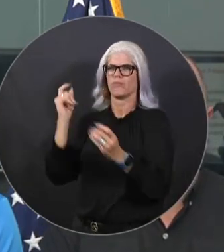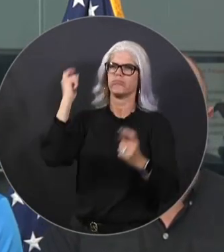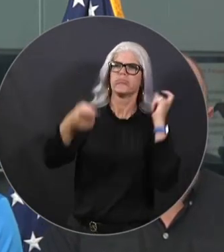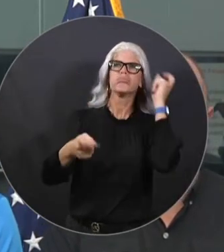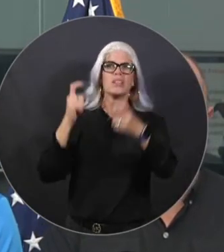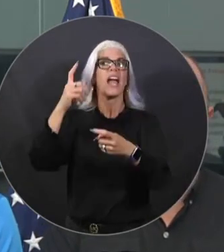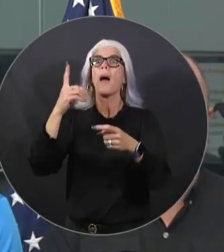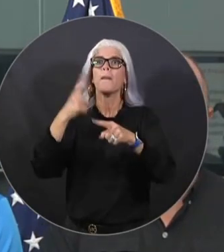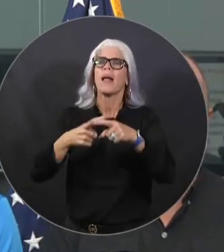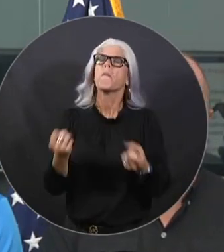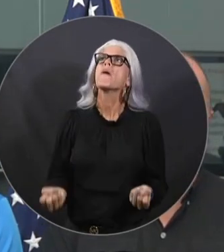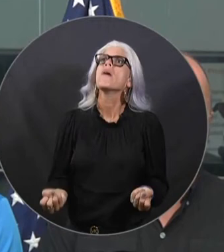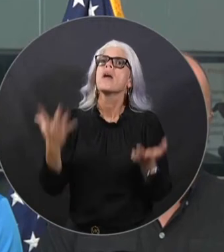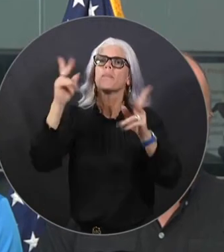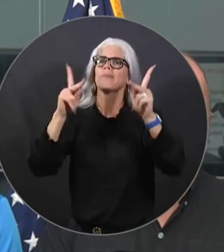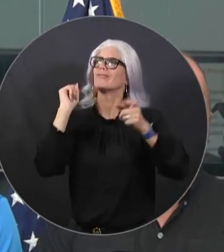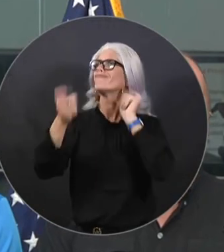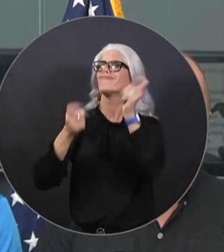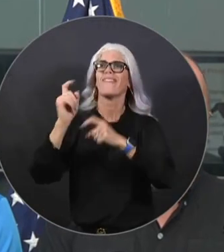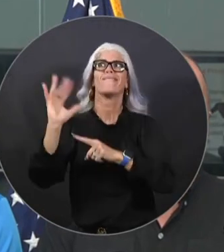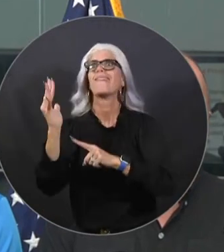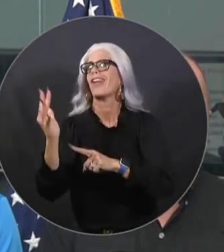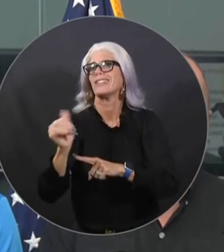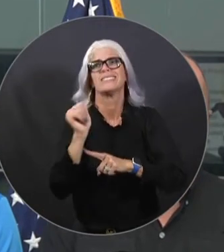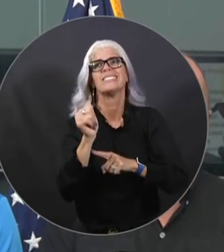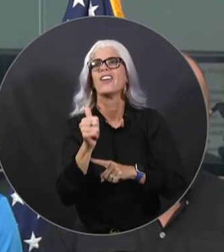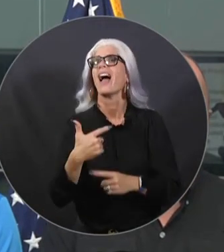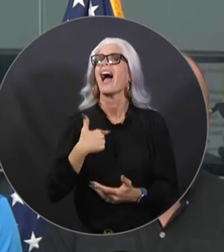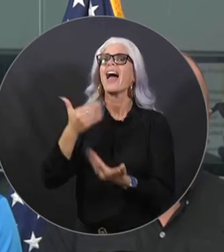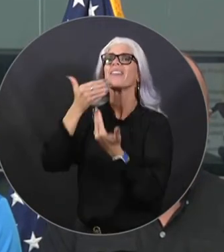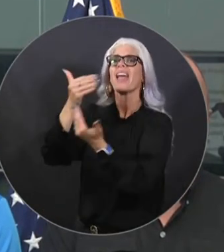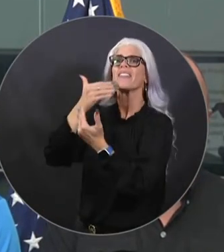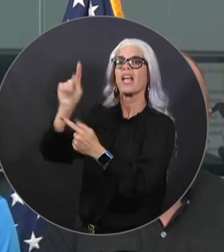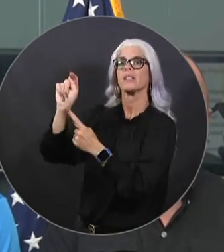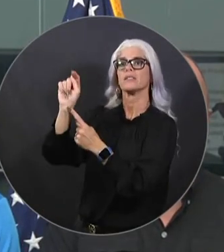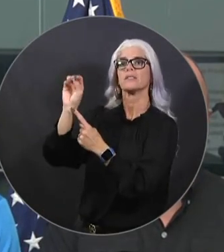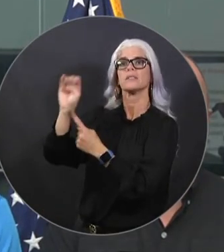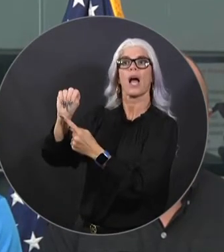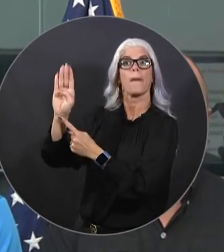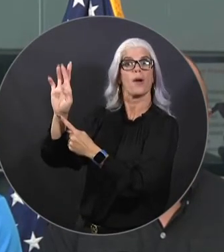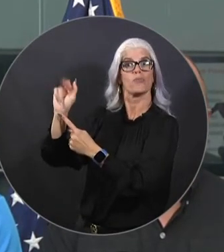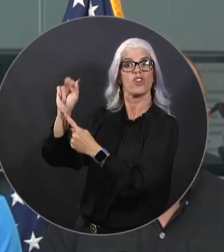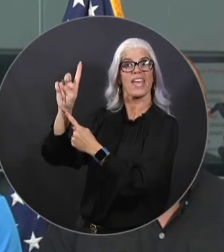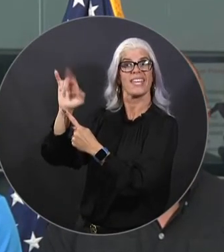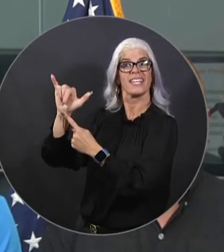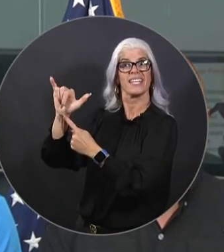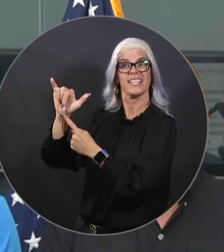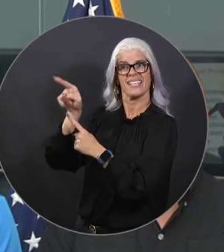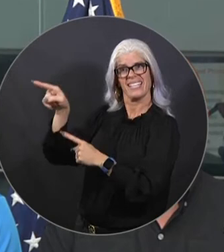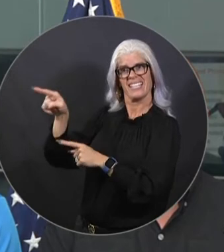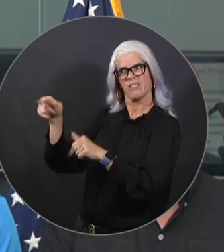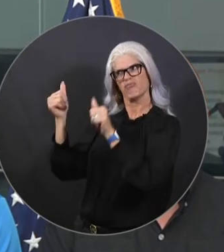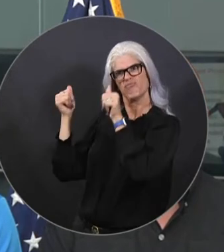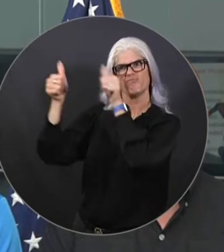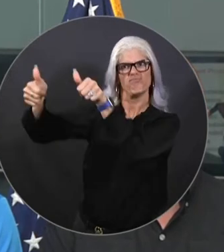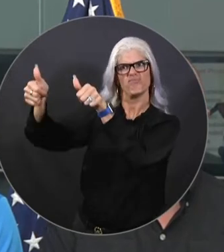what you're doing. Also want to say thank you to Tom Brady, who put on his website a special shout out to the